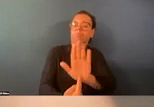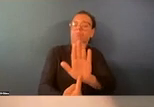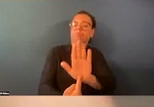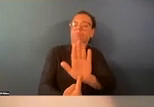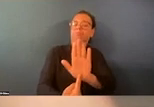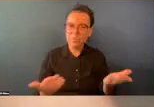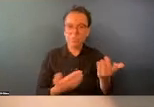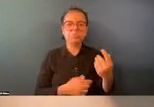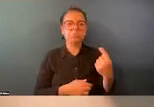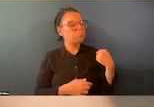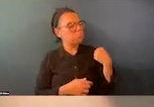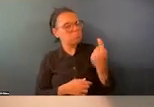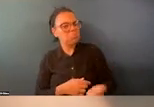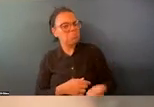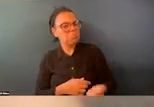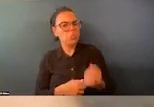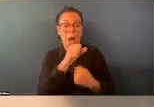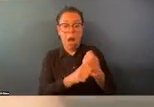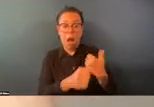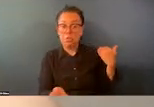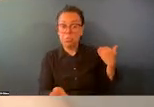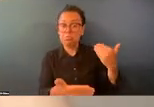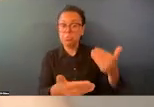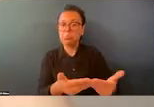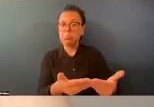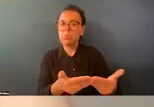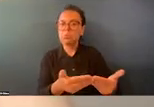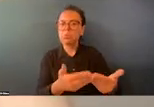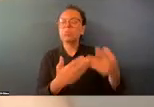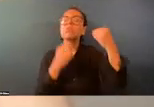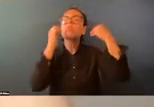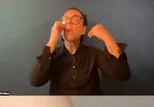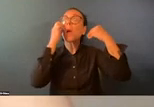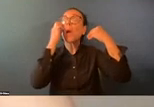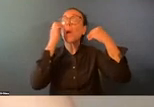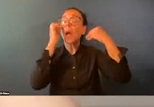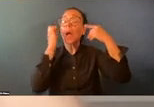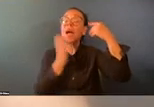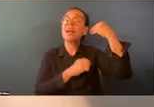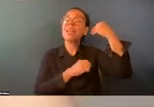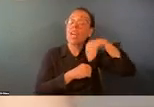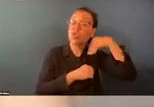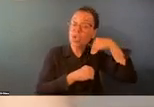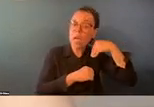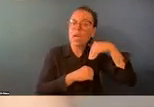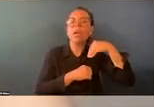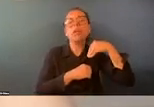And last year, we did organize the Tajikistan Pavilion at the